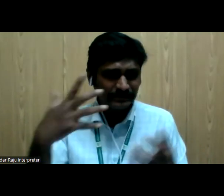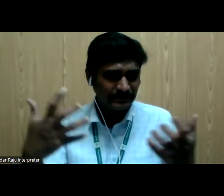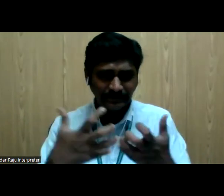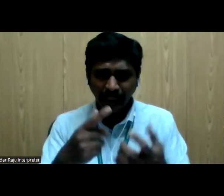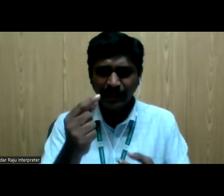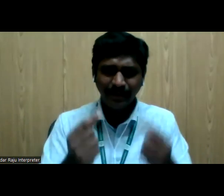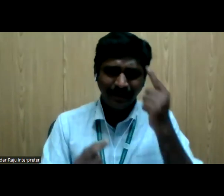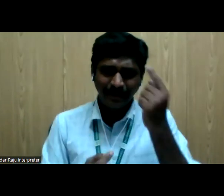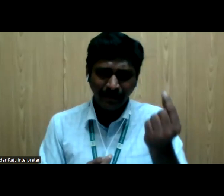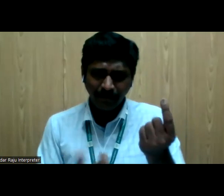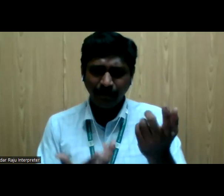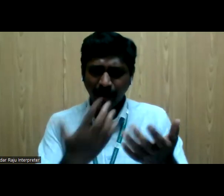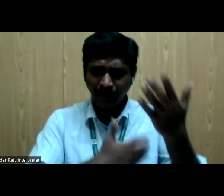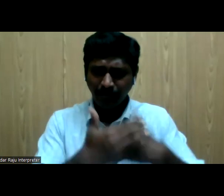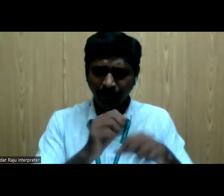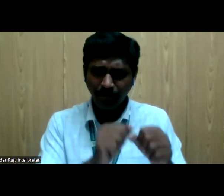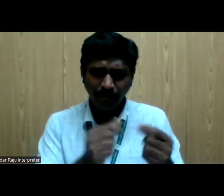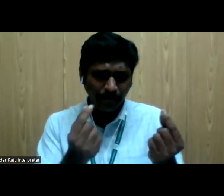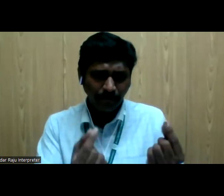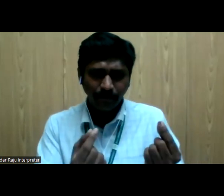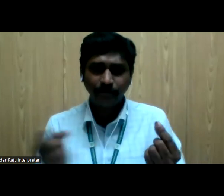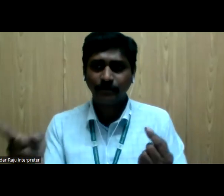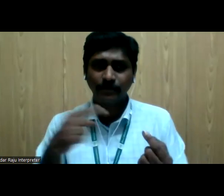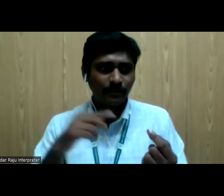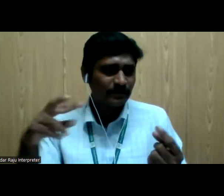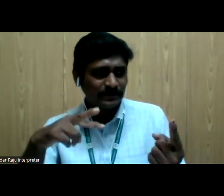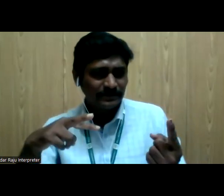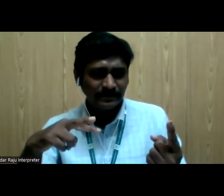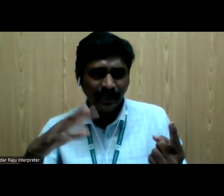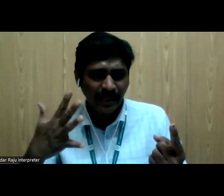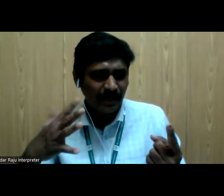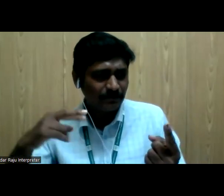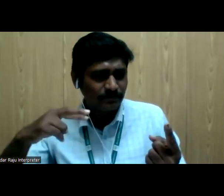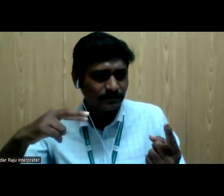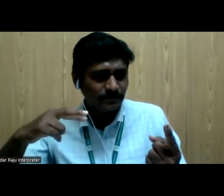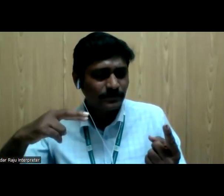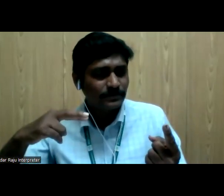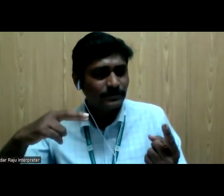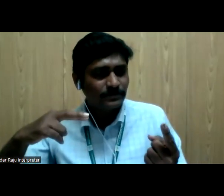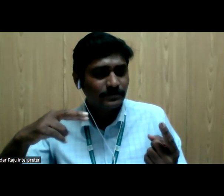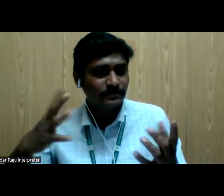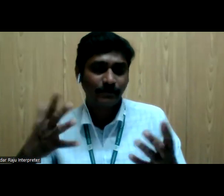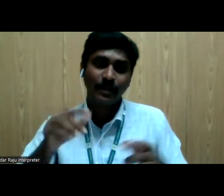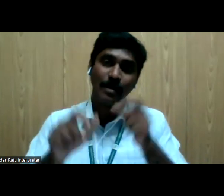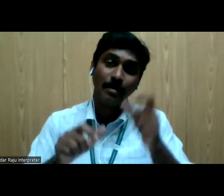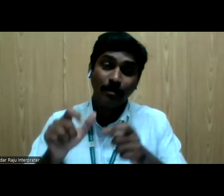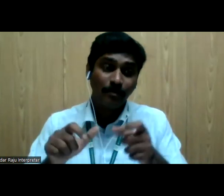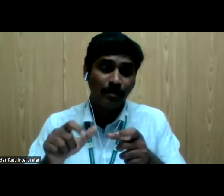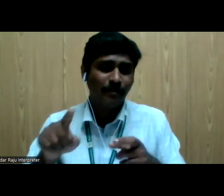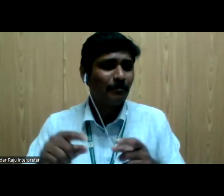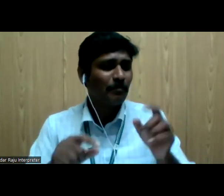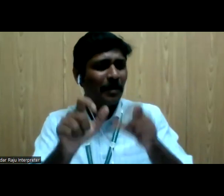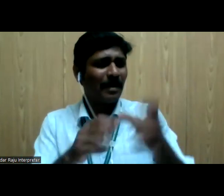intellectually disabled person, it is not that no one has, people have failed to develop